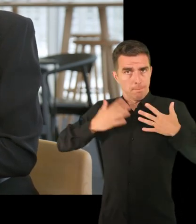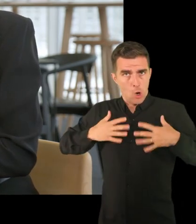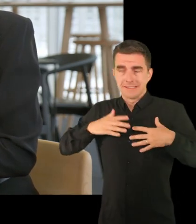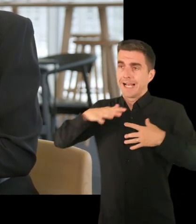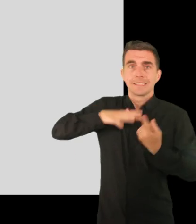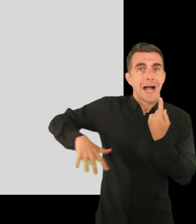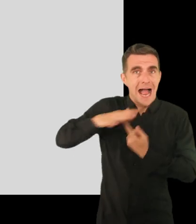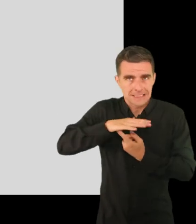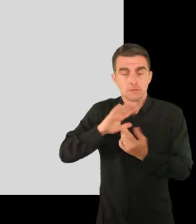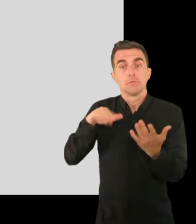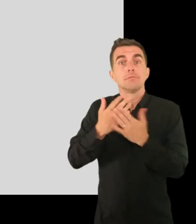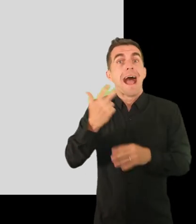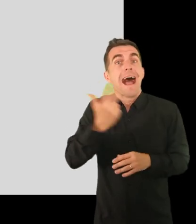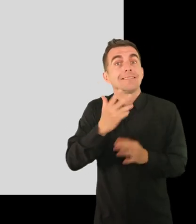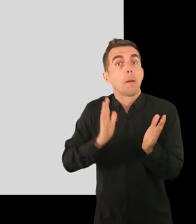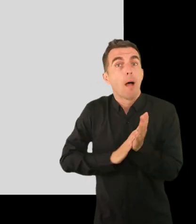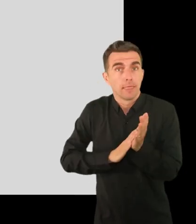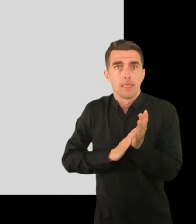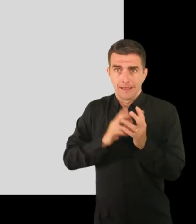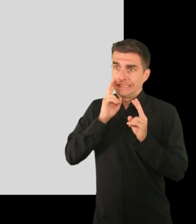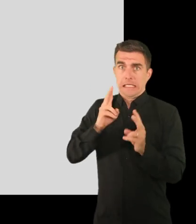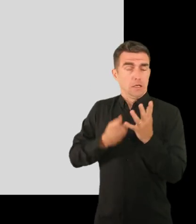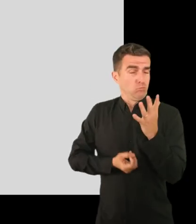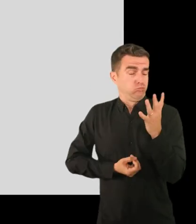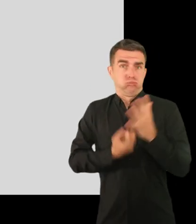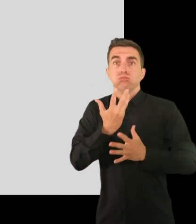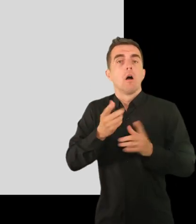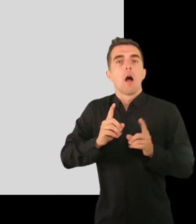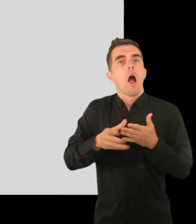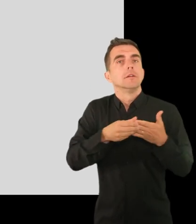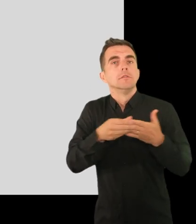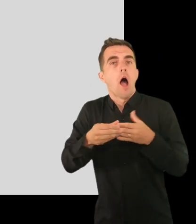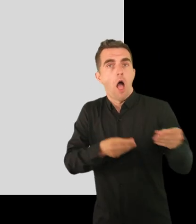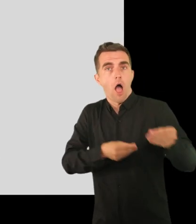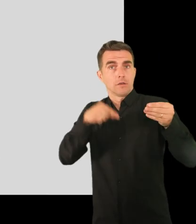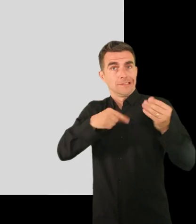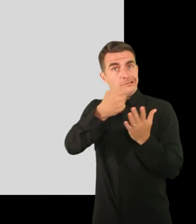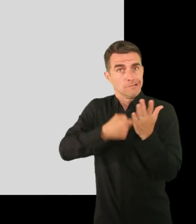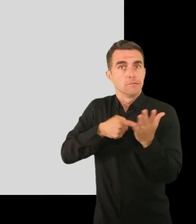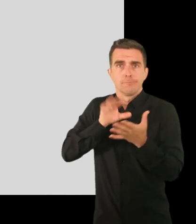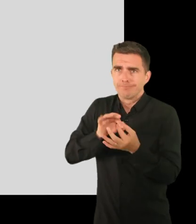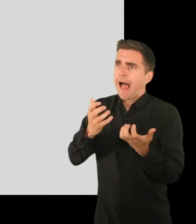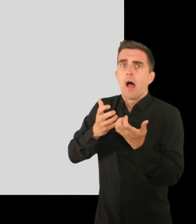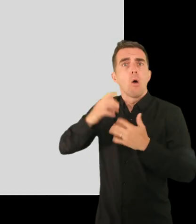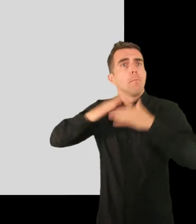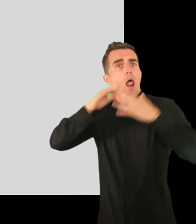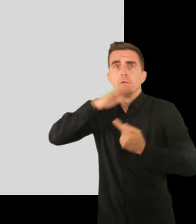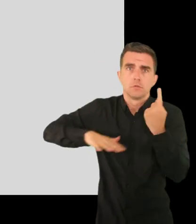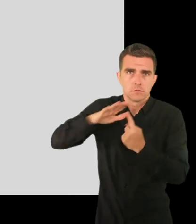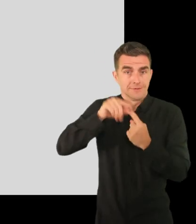space. Over the last 18 months, we have seen the emergence of new guidance across the built